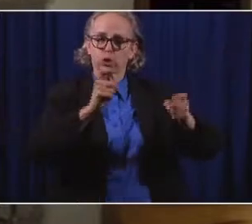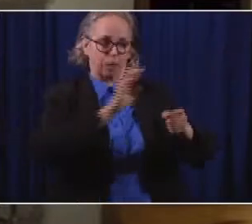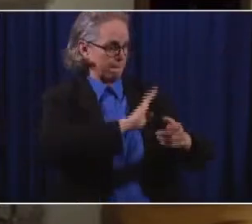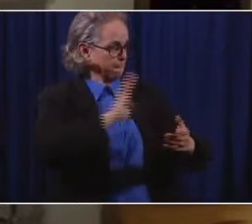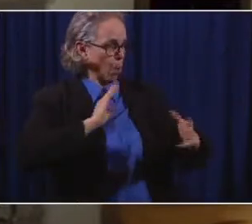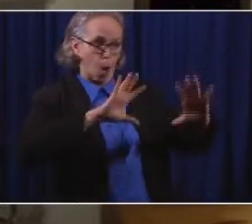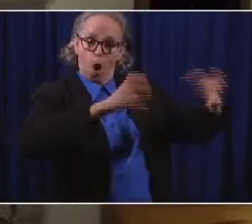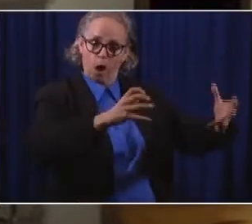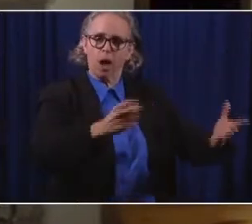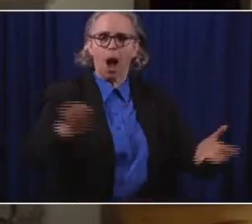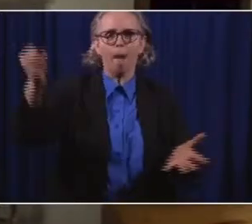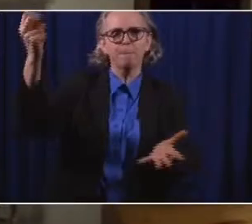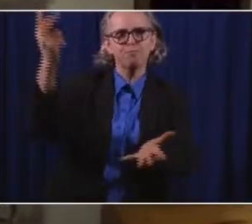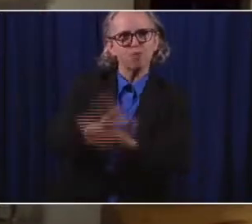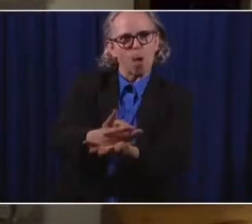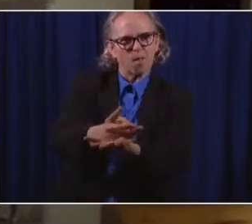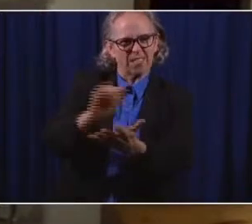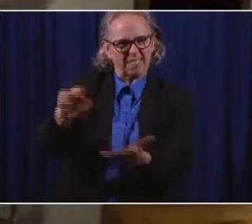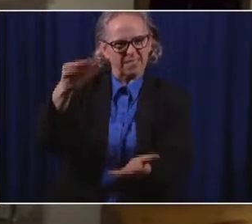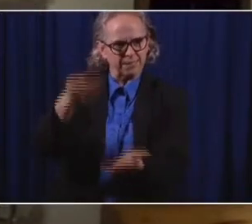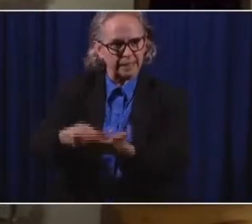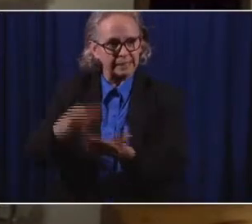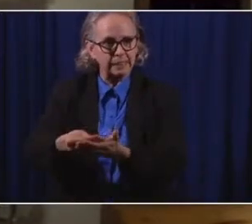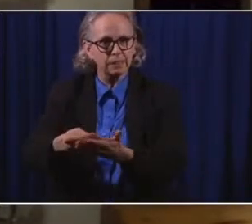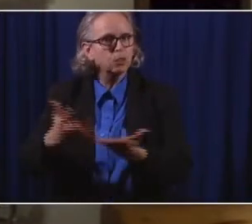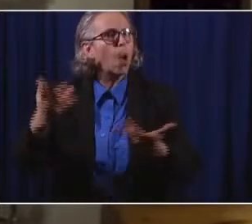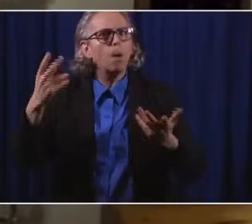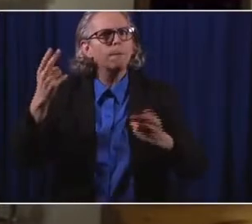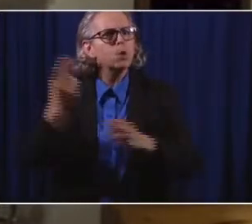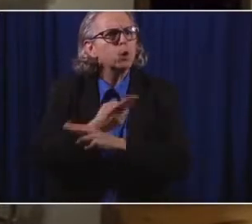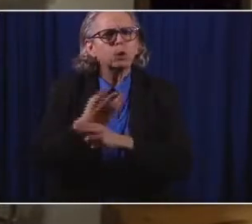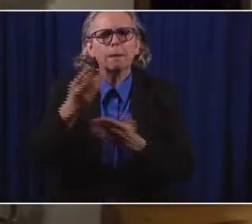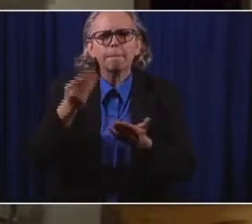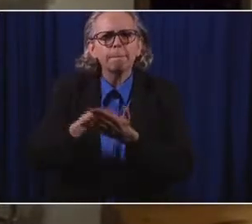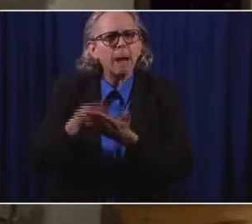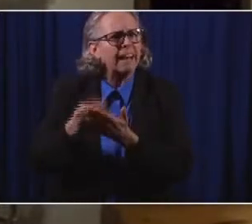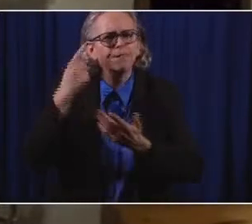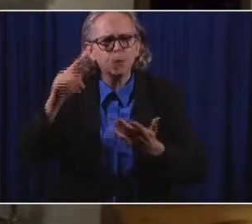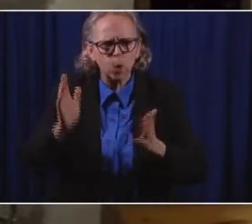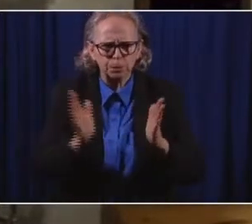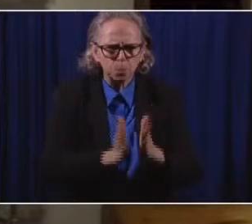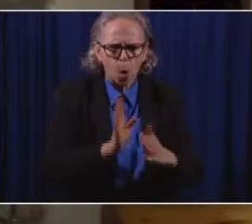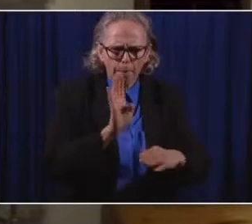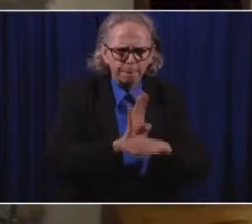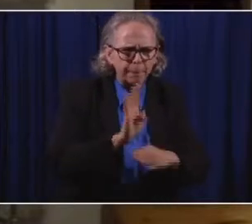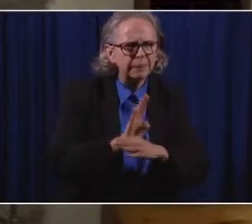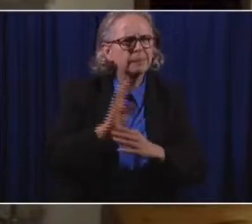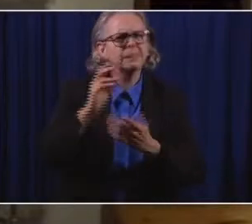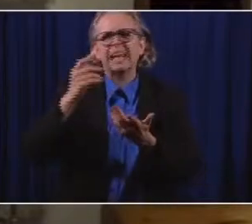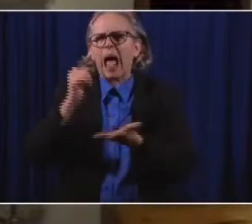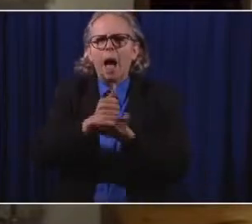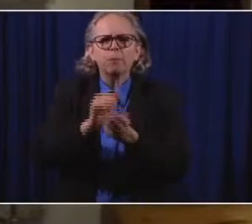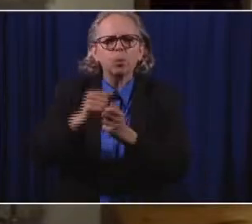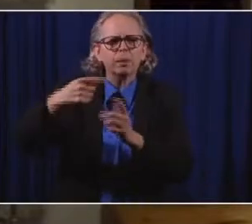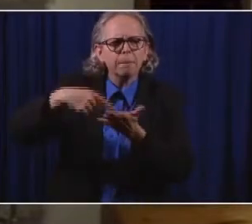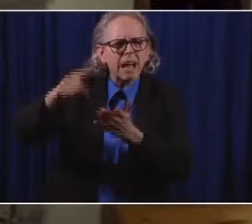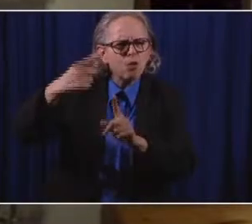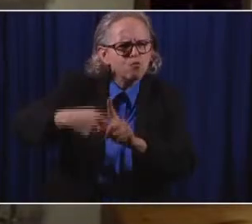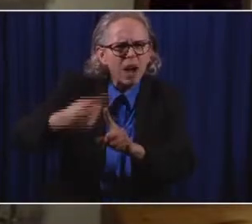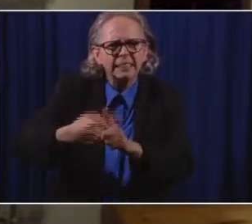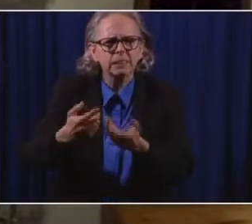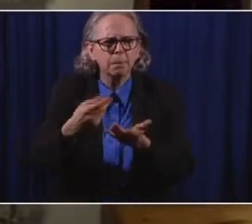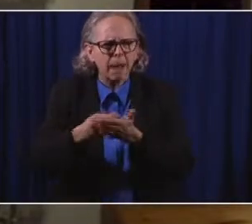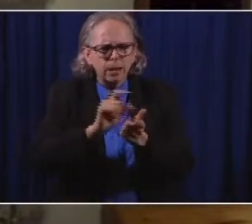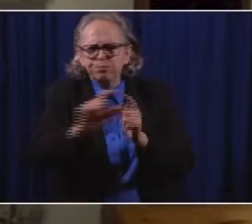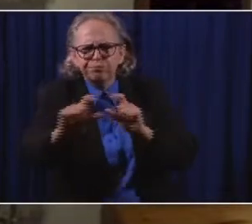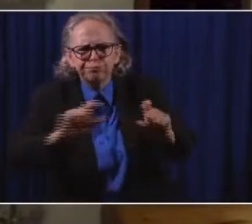grants, $125 million, rent and utility assistance, that's $50 million, grants to bars and